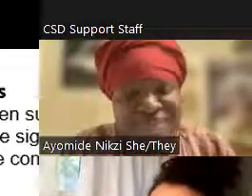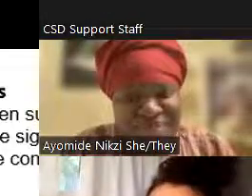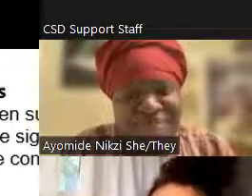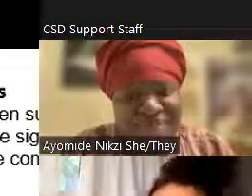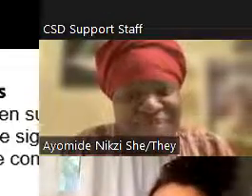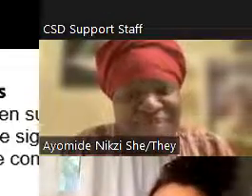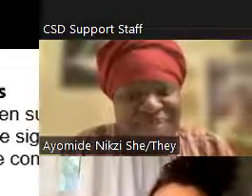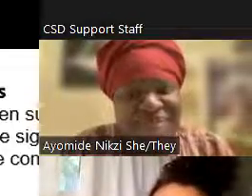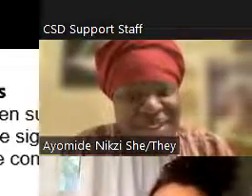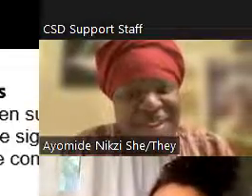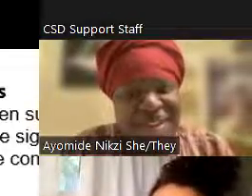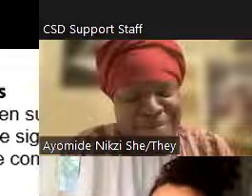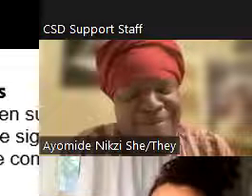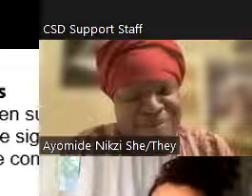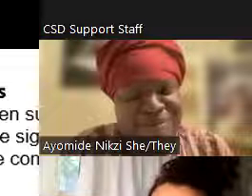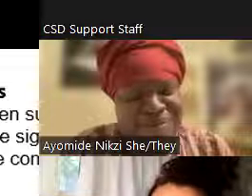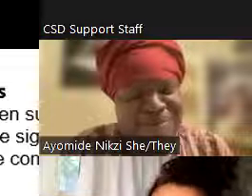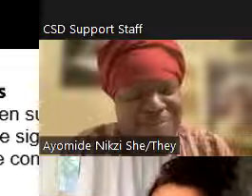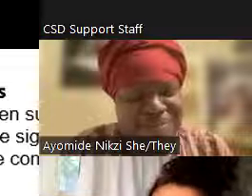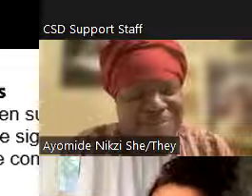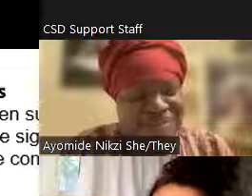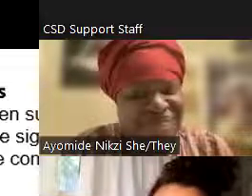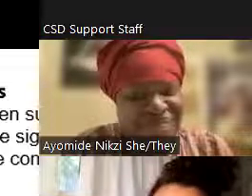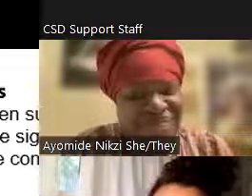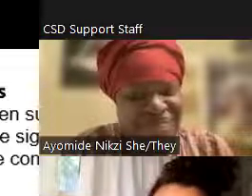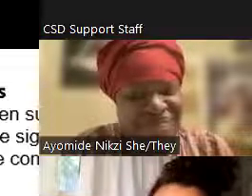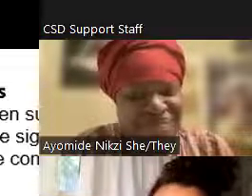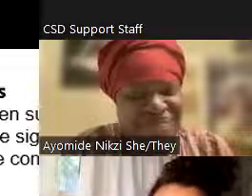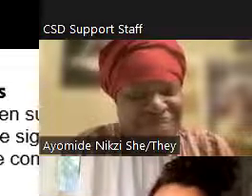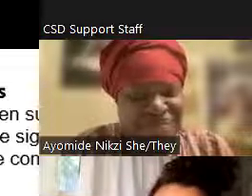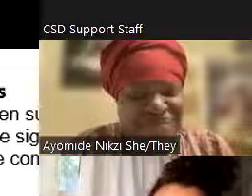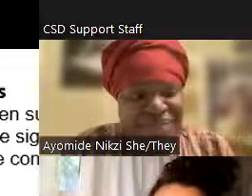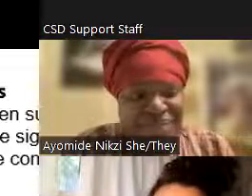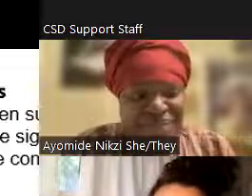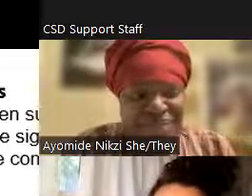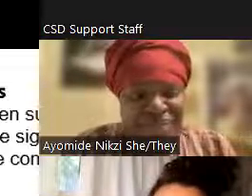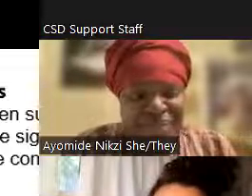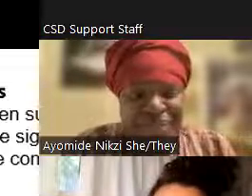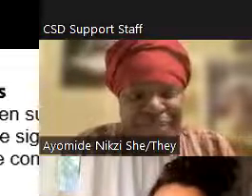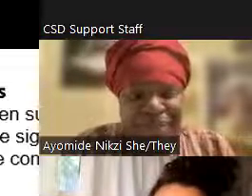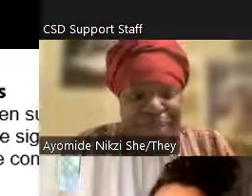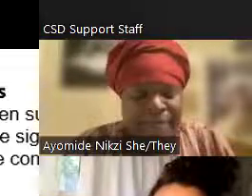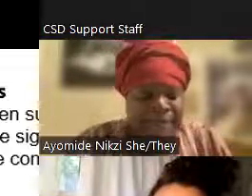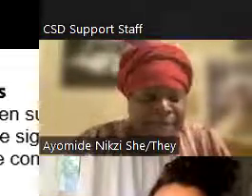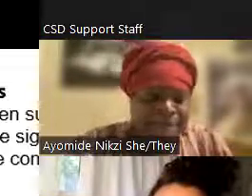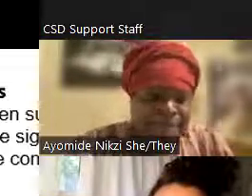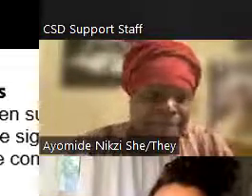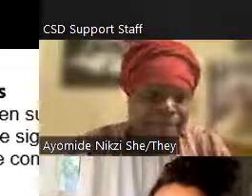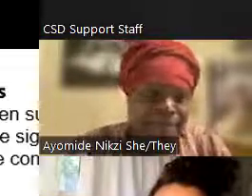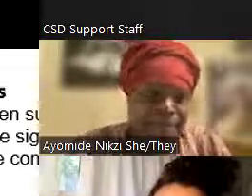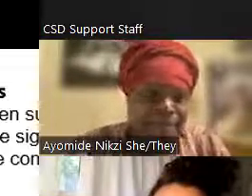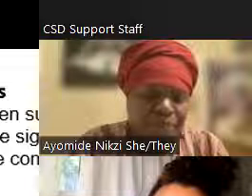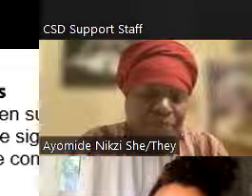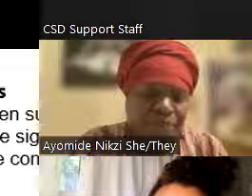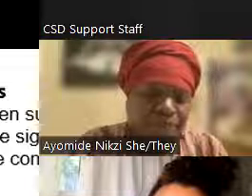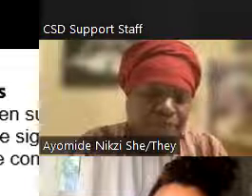we're mad over on time check. Yep. I appreciate everybody. For me, it's I think